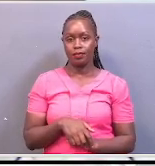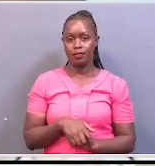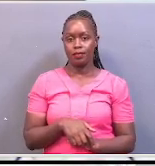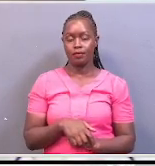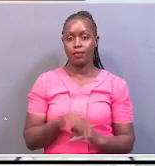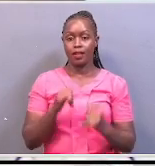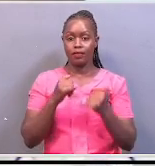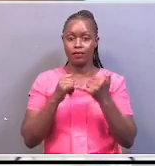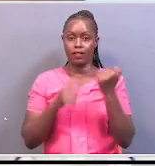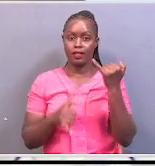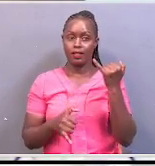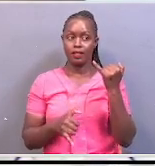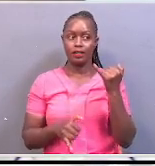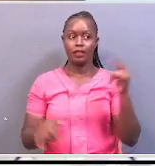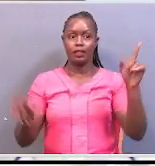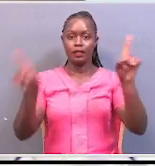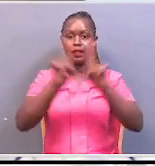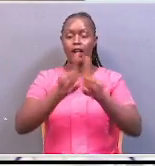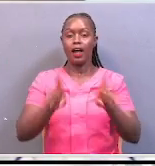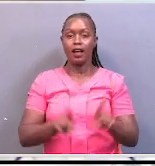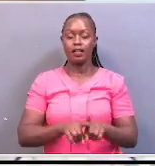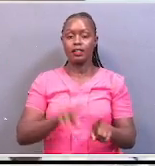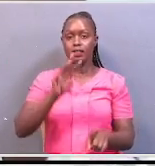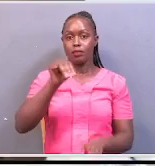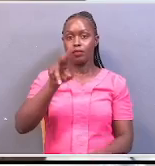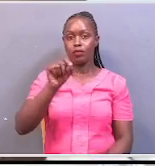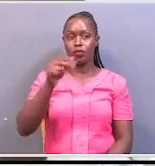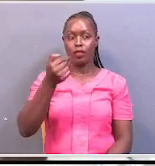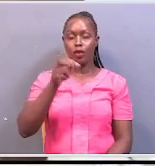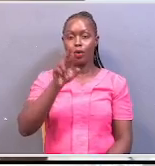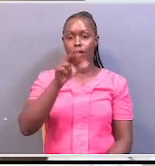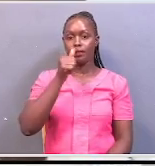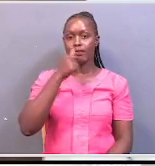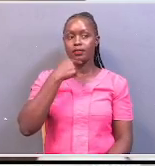And finally, as Mudhaura has said,